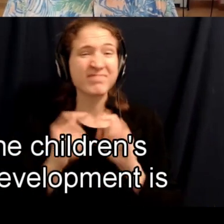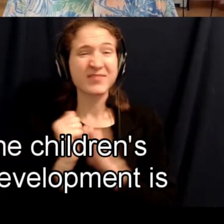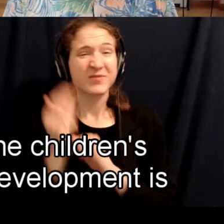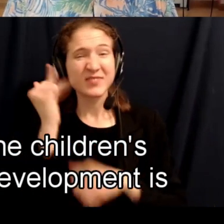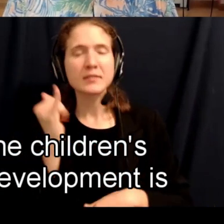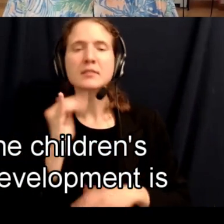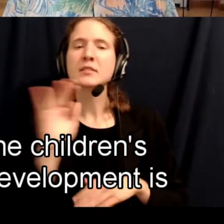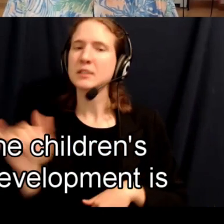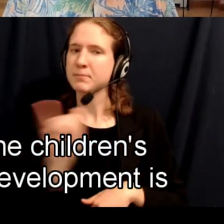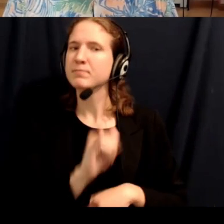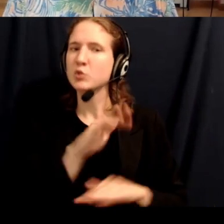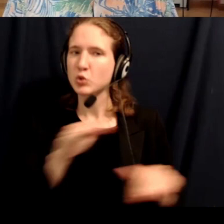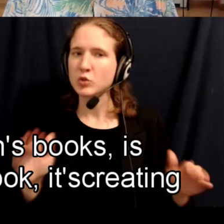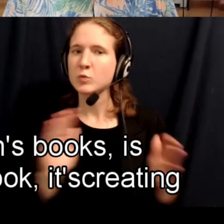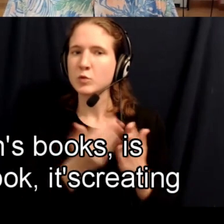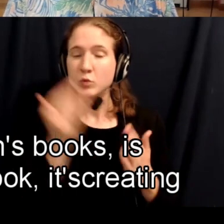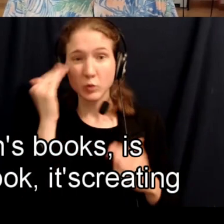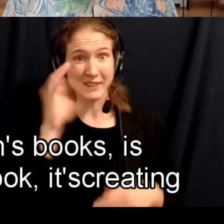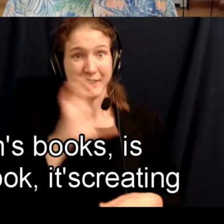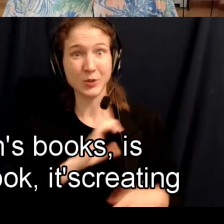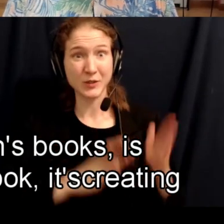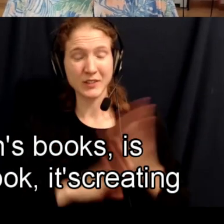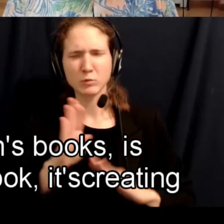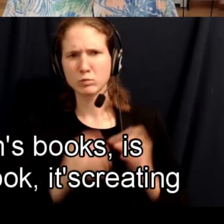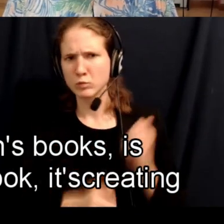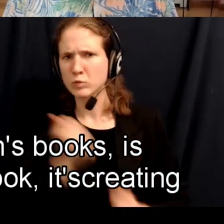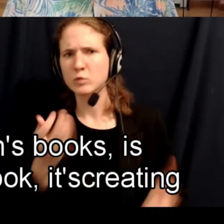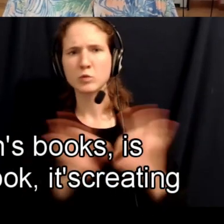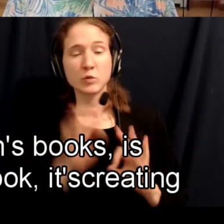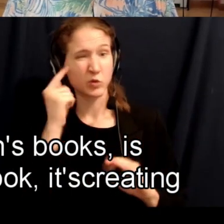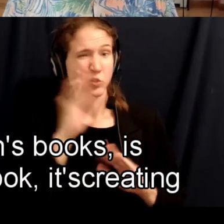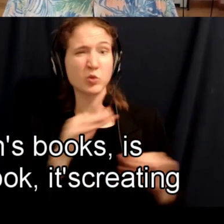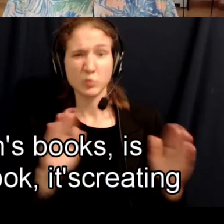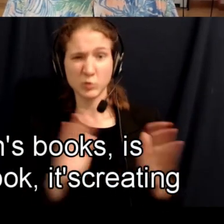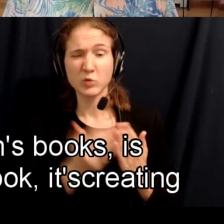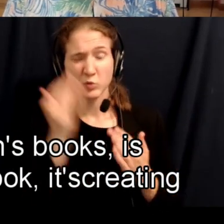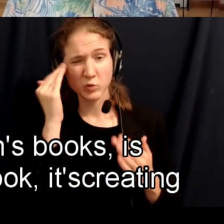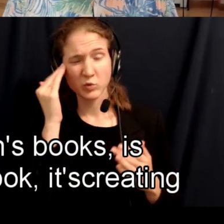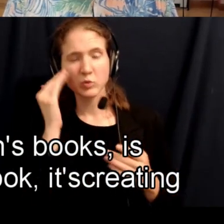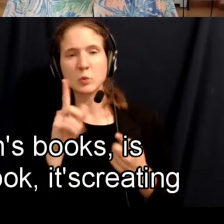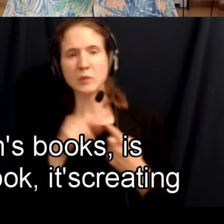children's books, because character development is the biggest aspect of, creating children's books. Is once you get